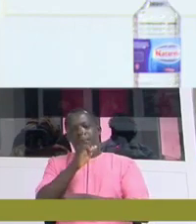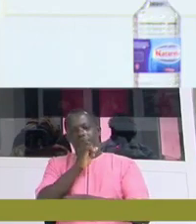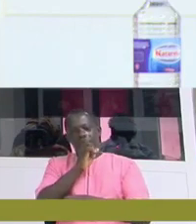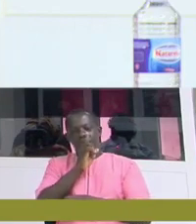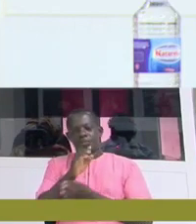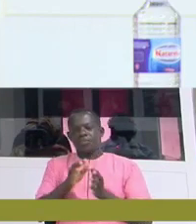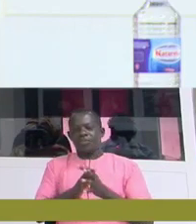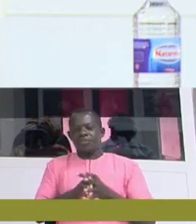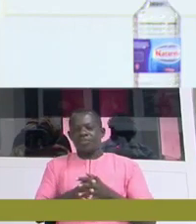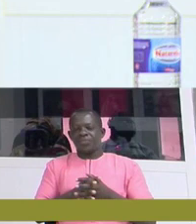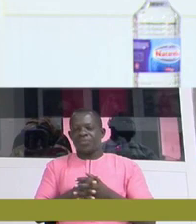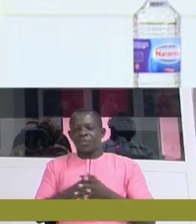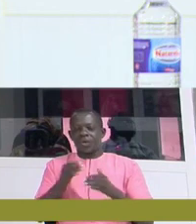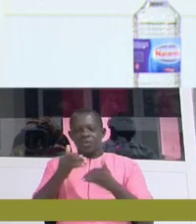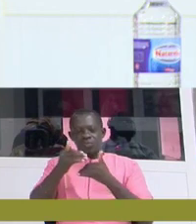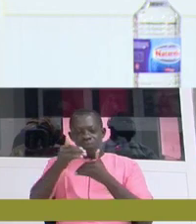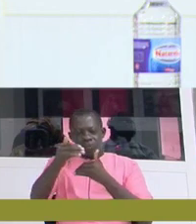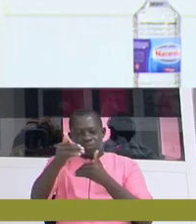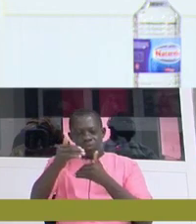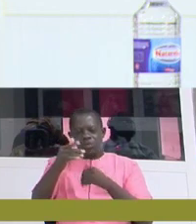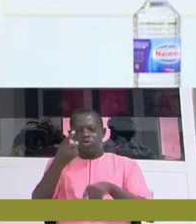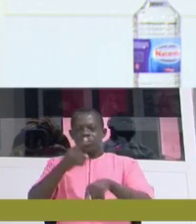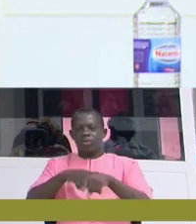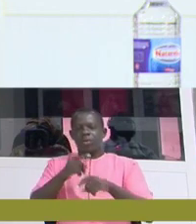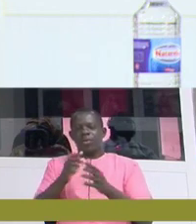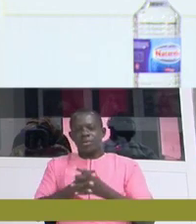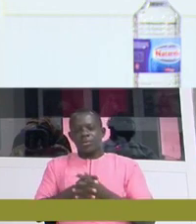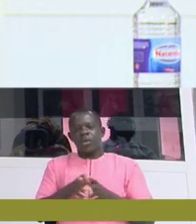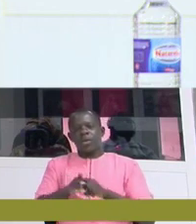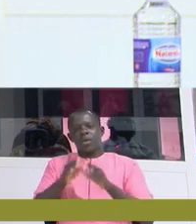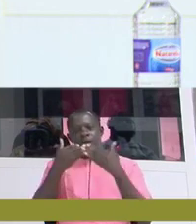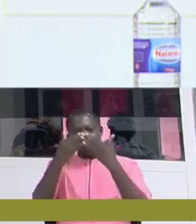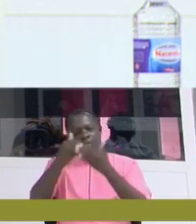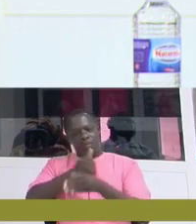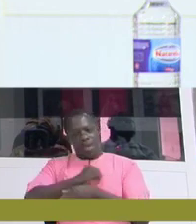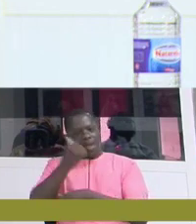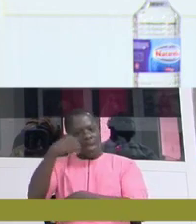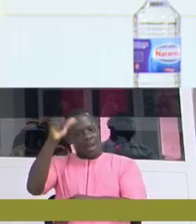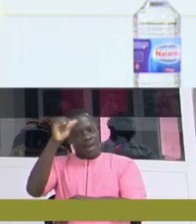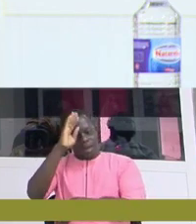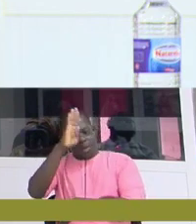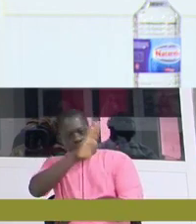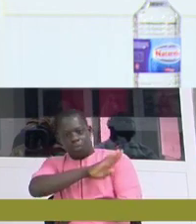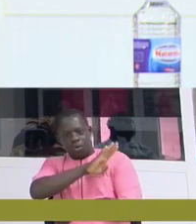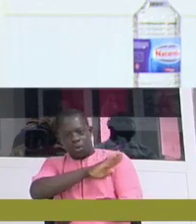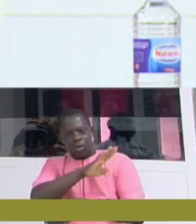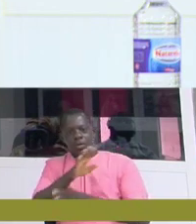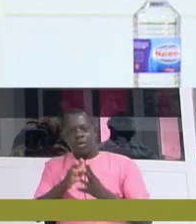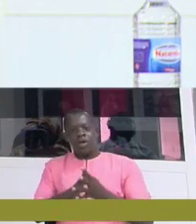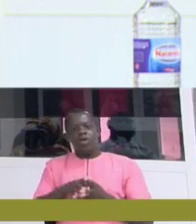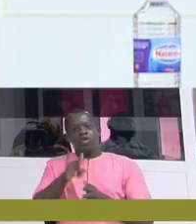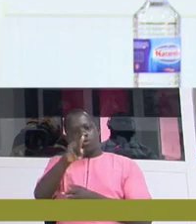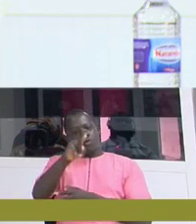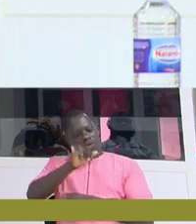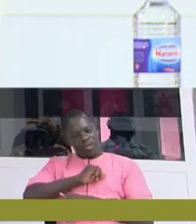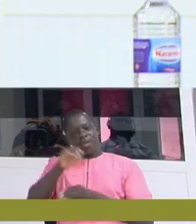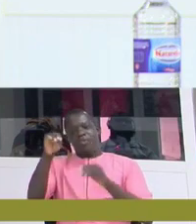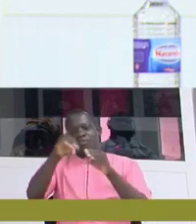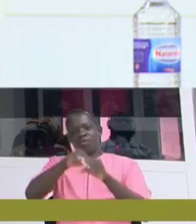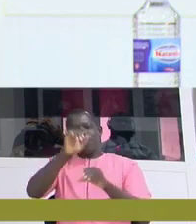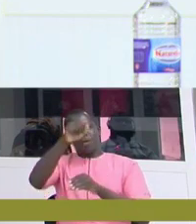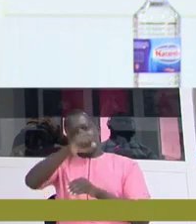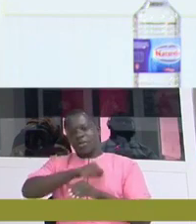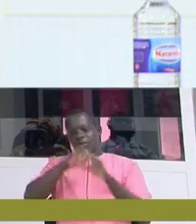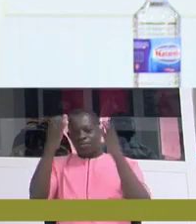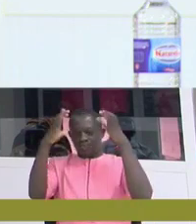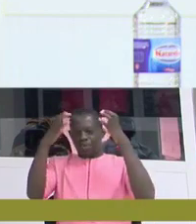a demanding. For a long time. He said to me, my elder, he said, you have faced